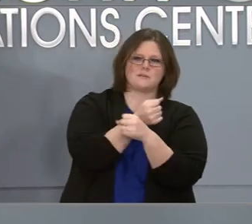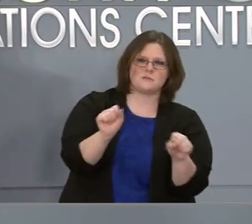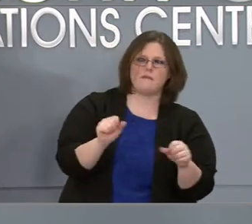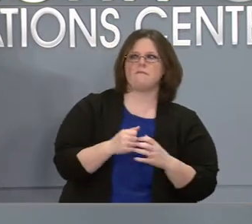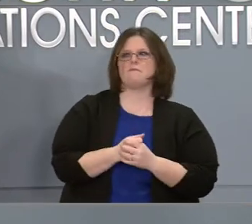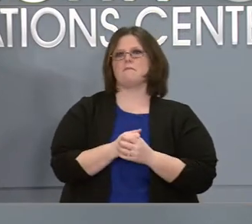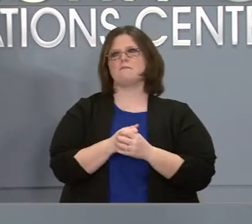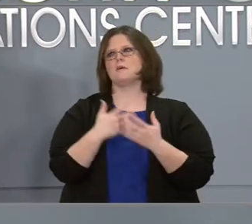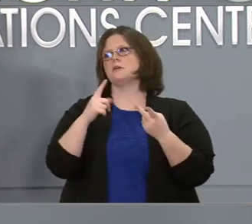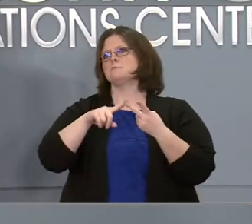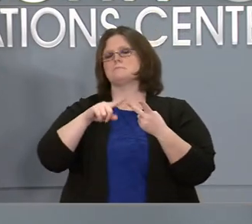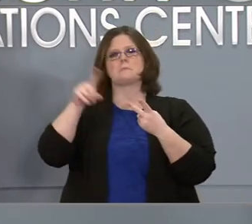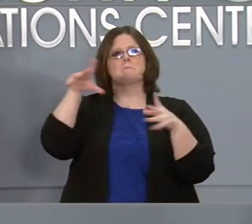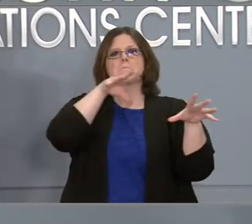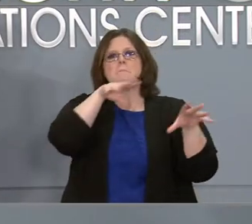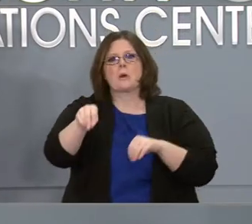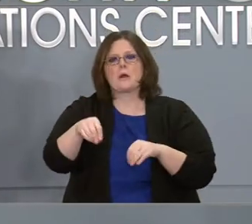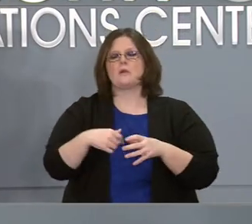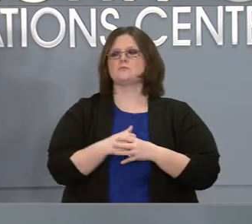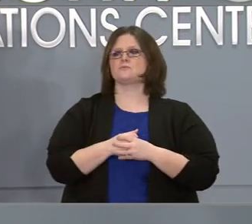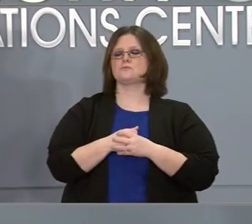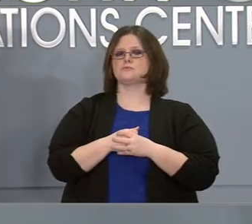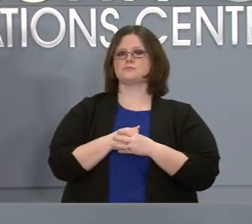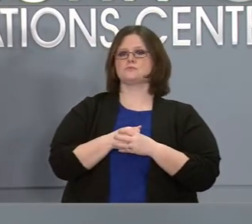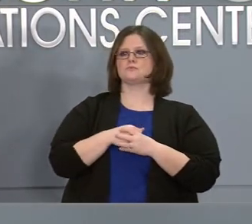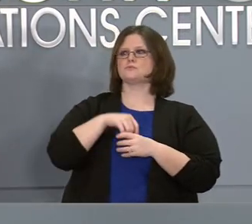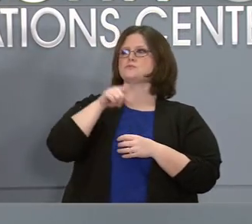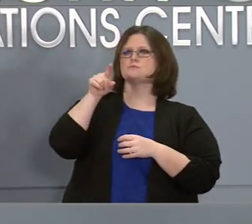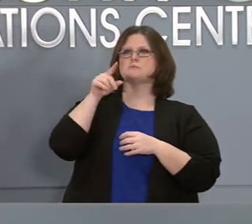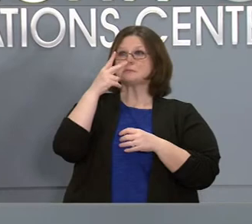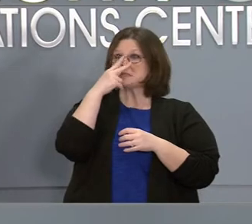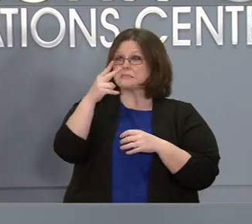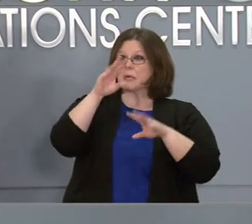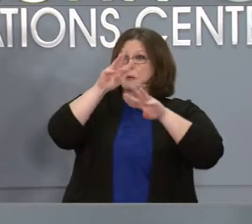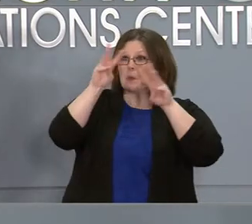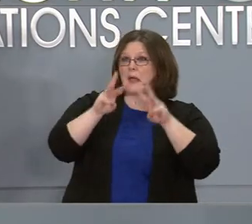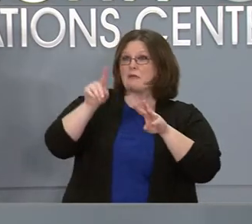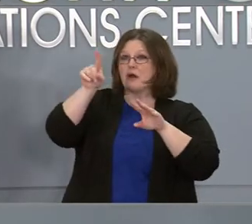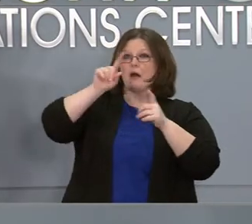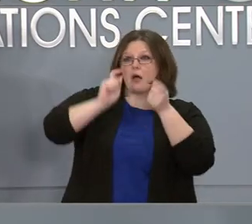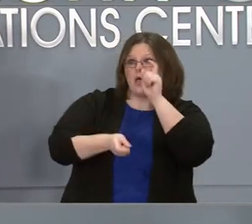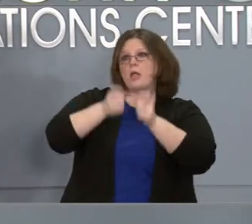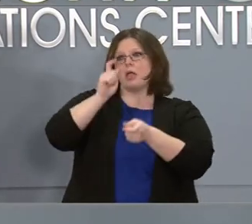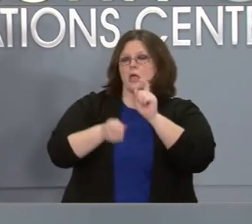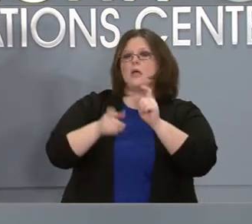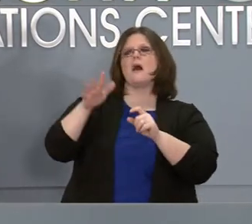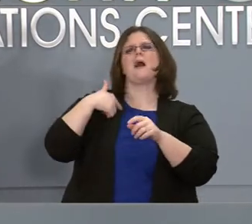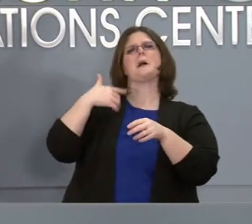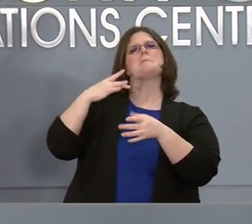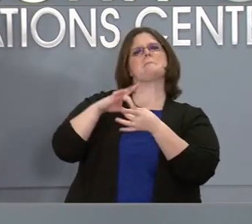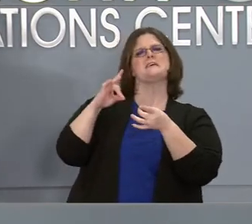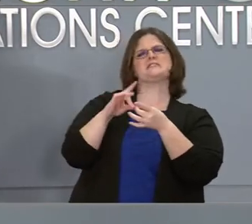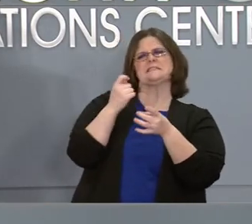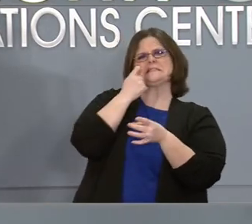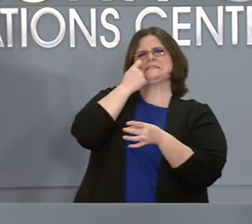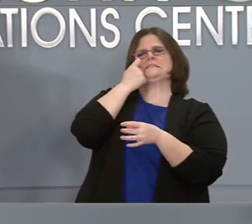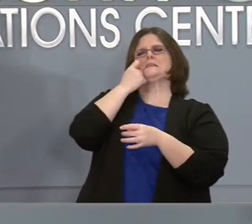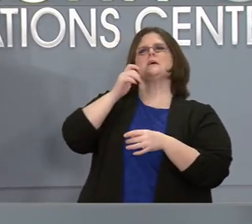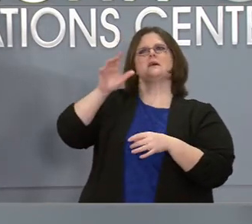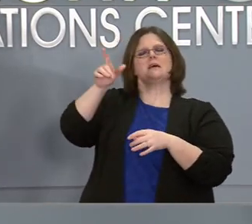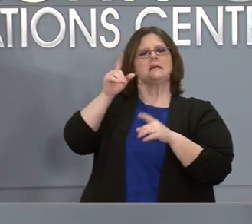be a little different from hearing from our forecasters about this weekend, as I mentioned earlier, is that it's going to get